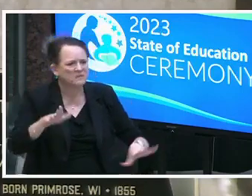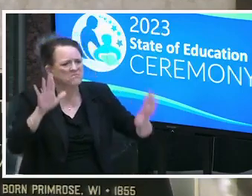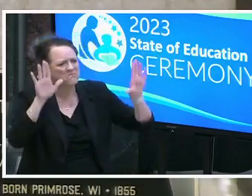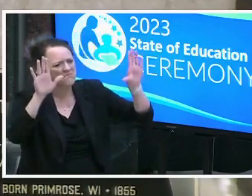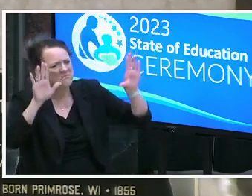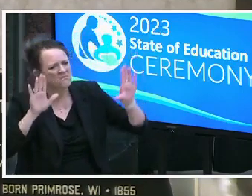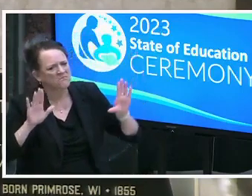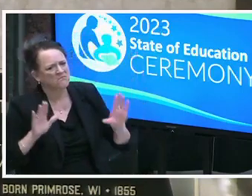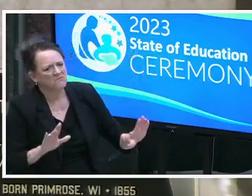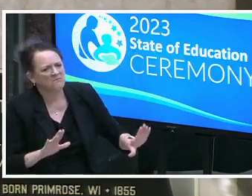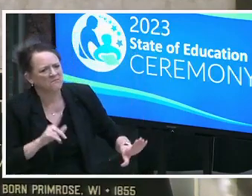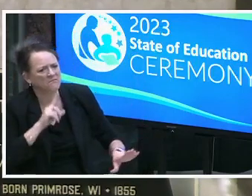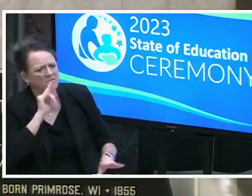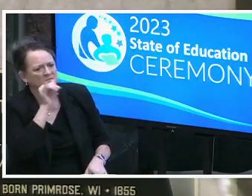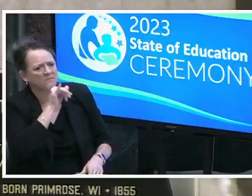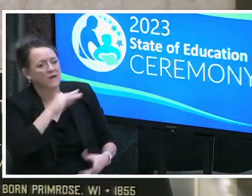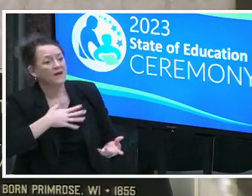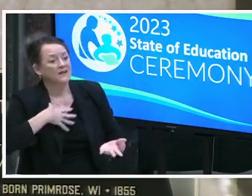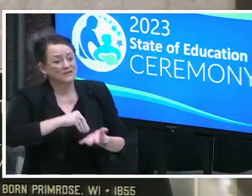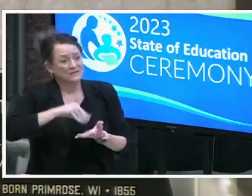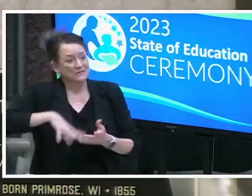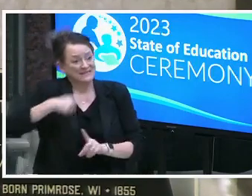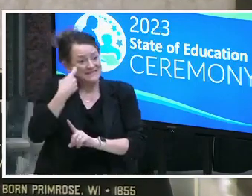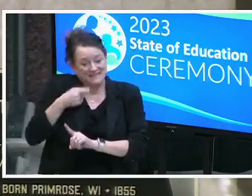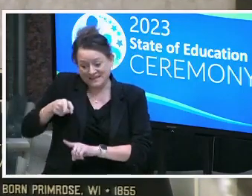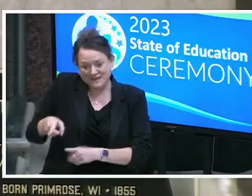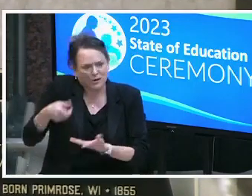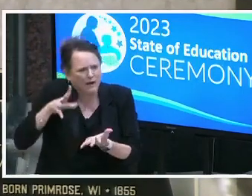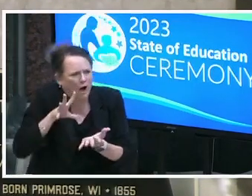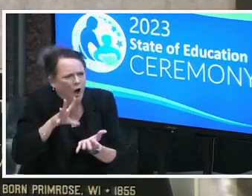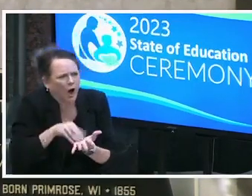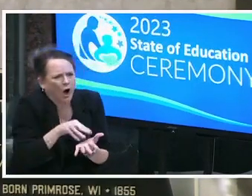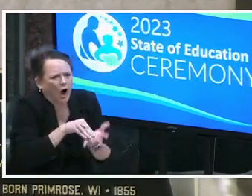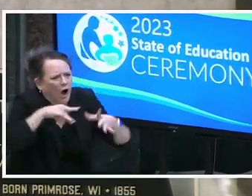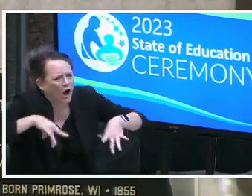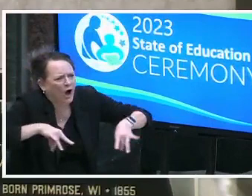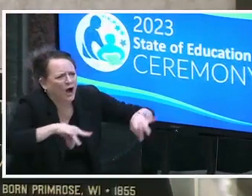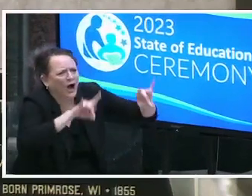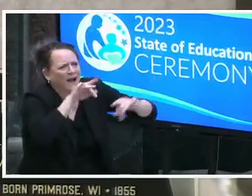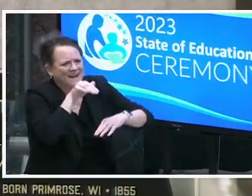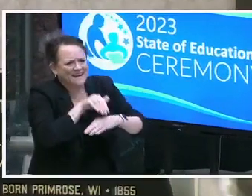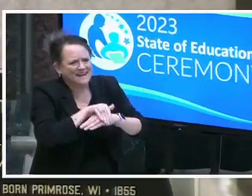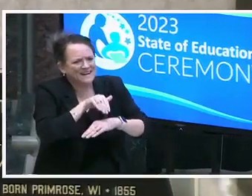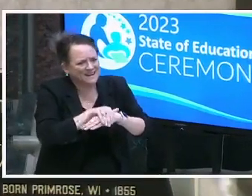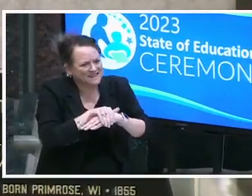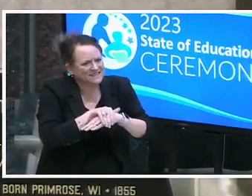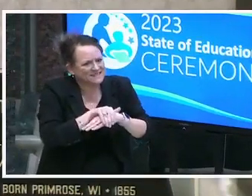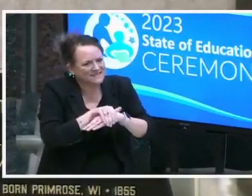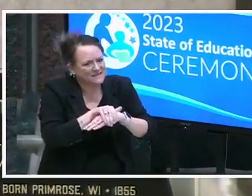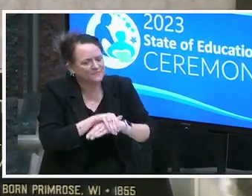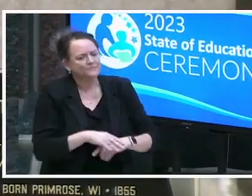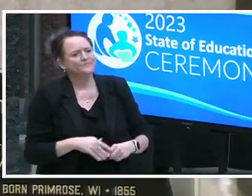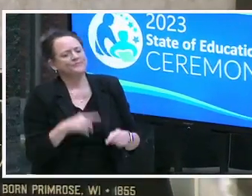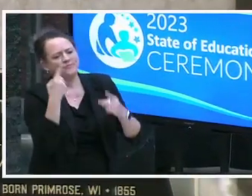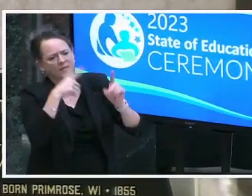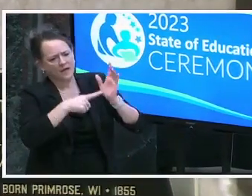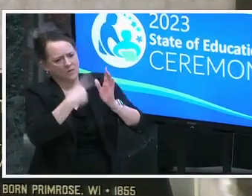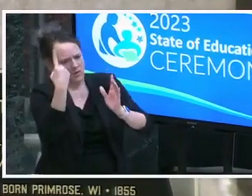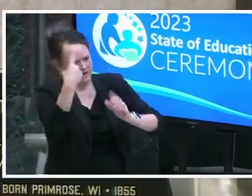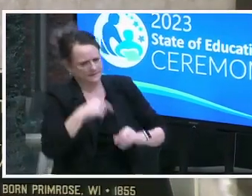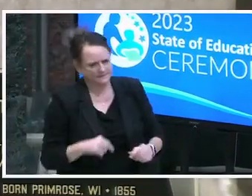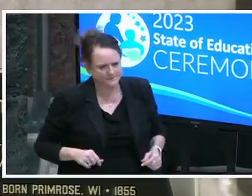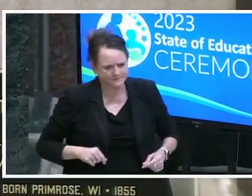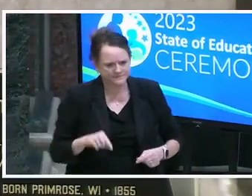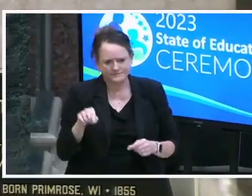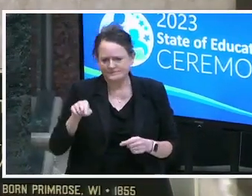so bold in their new language. I remember one student who, after many months, turned to me, having